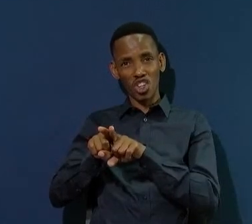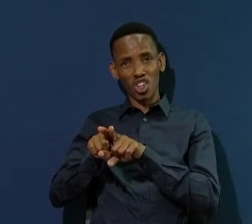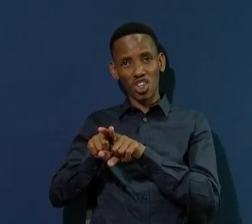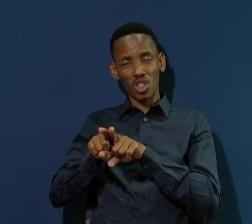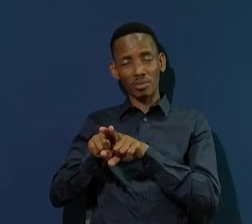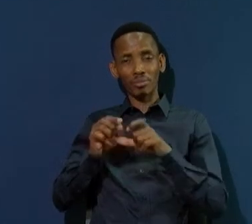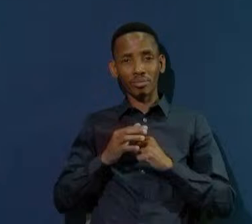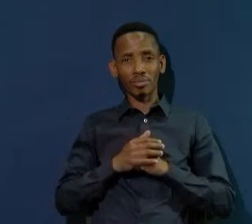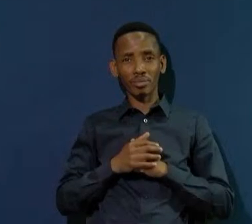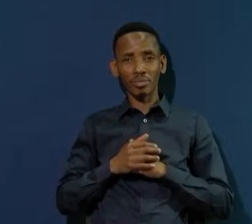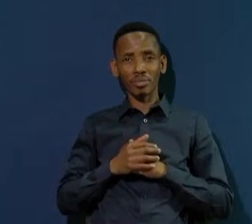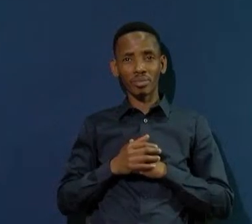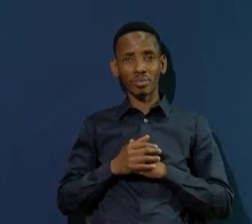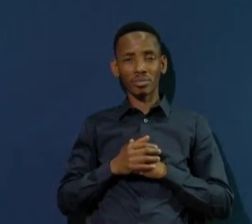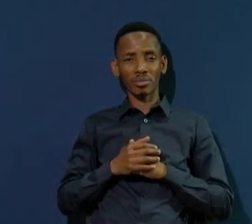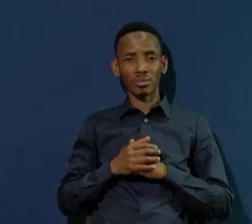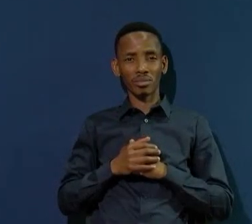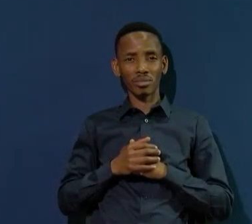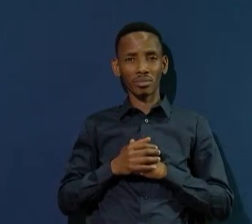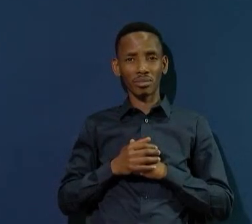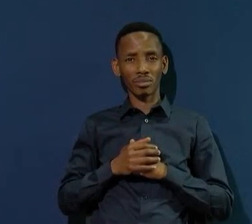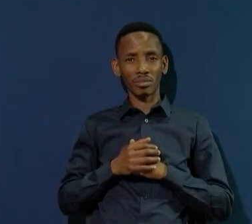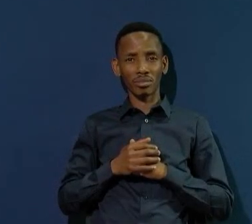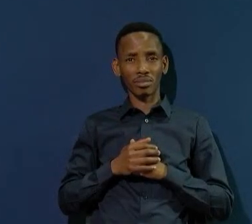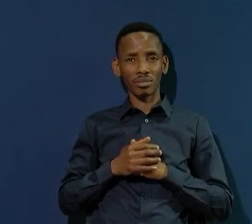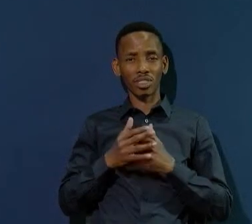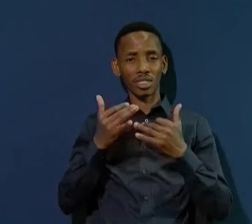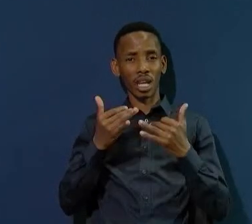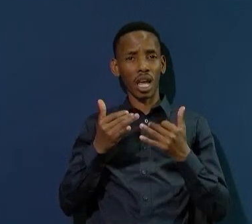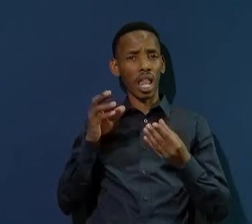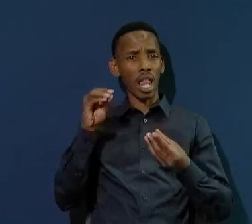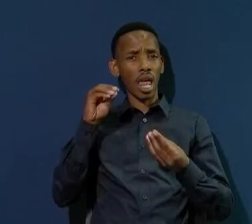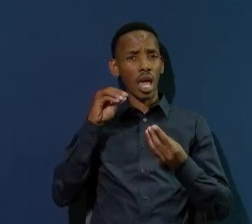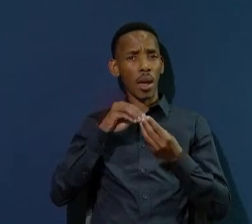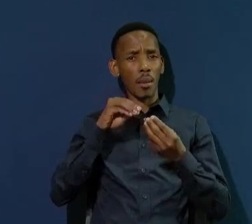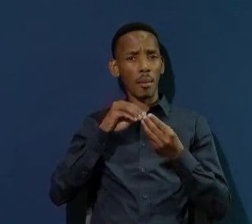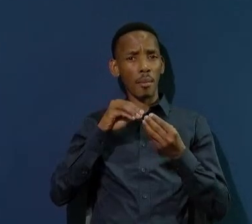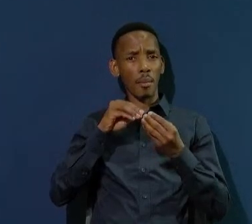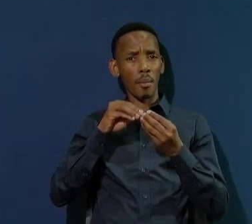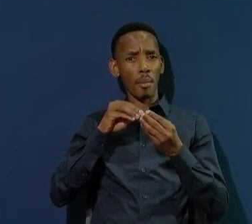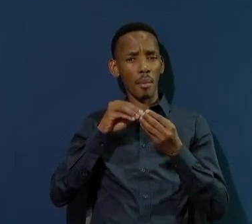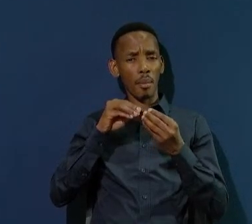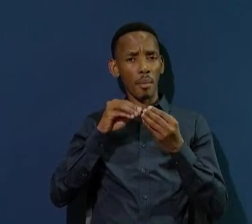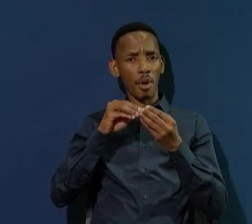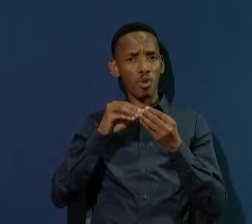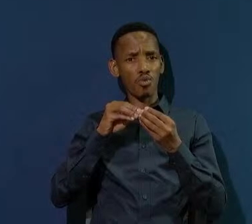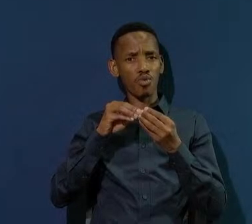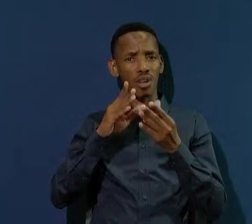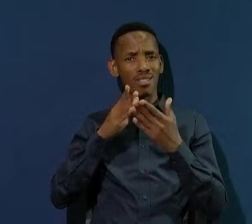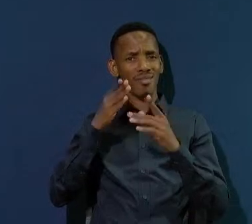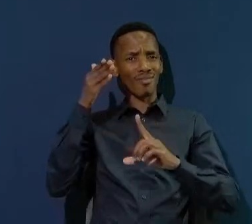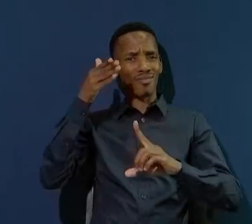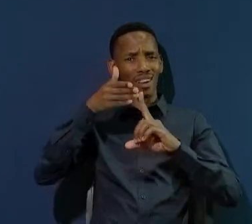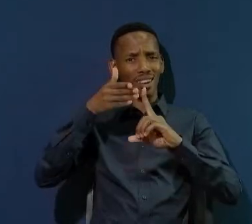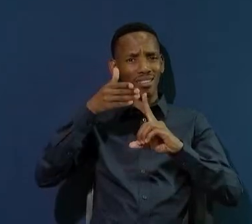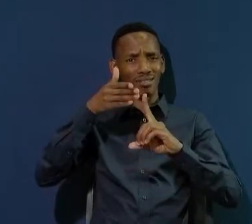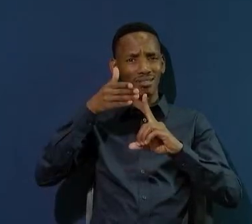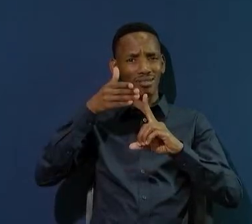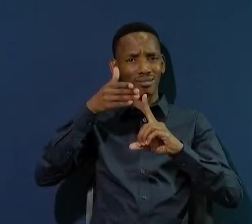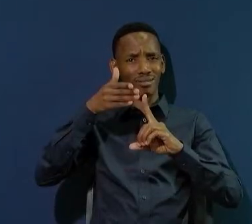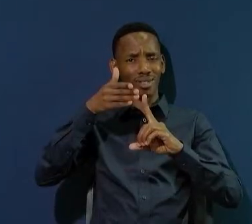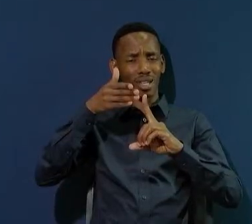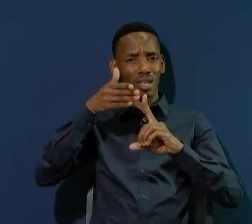it's more inclined towards the incumbent than